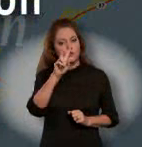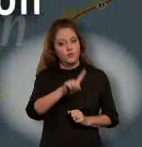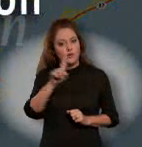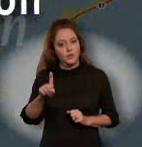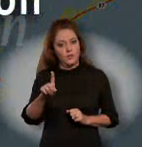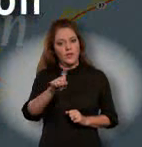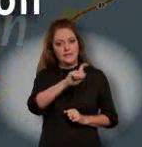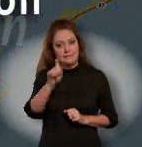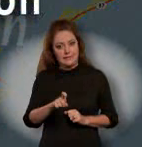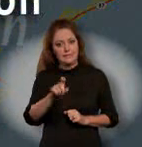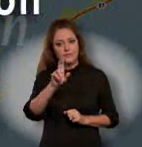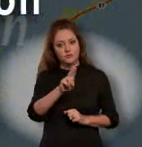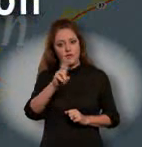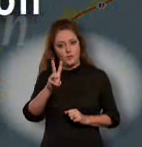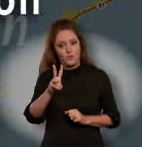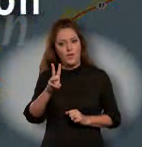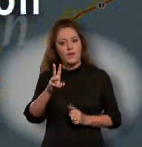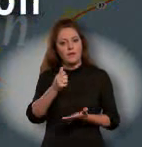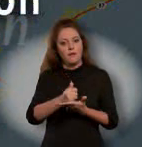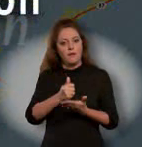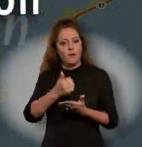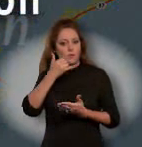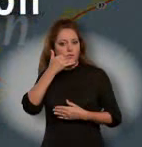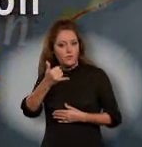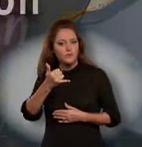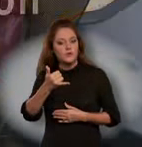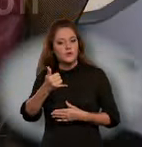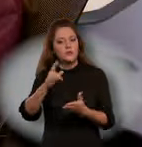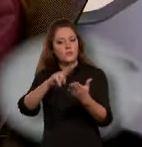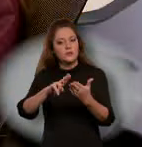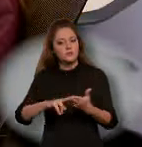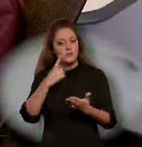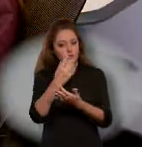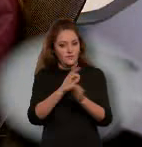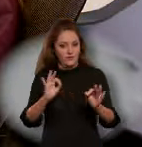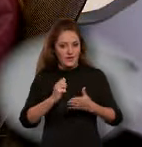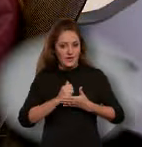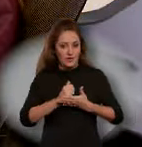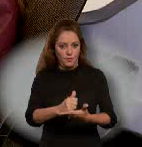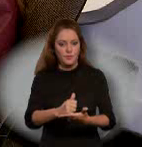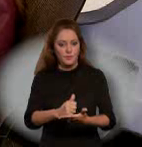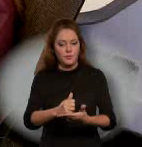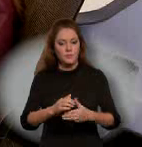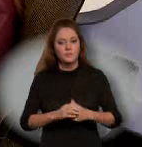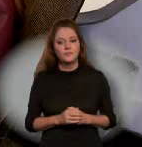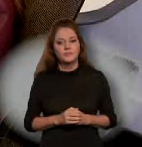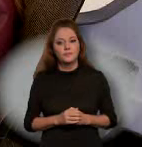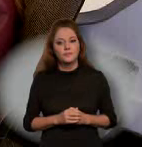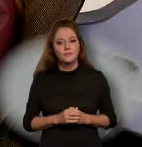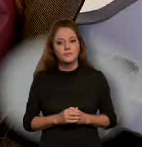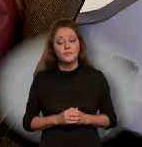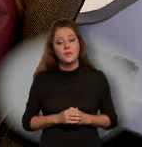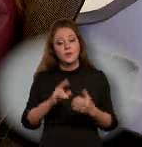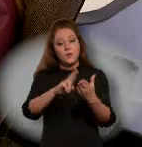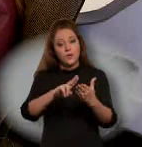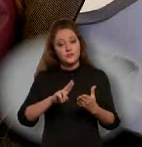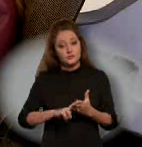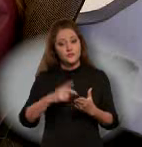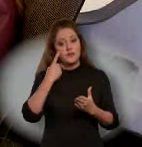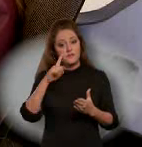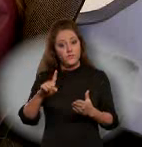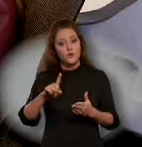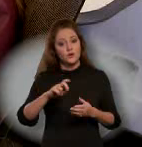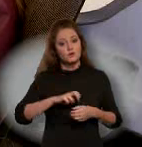Texas United Way helpline today to register for free help. 211 Texas United Way helpline. How can I help you? Registering